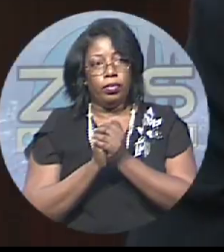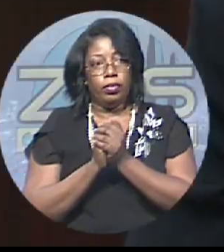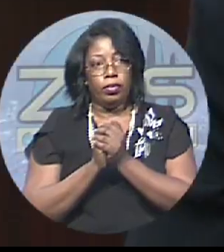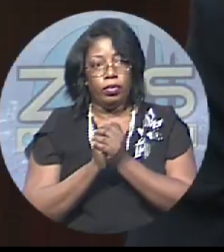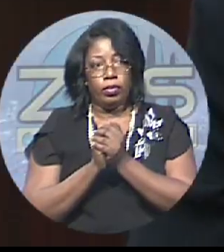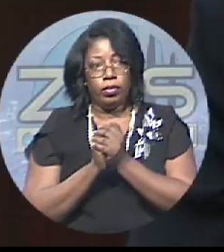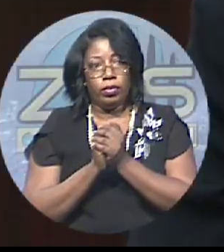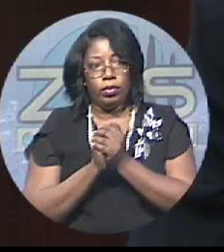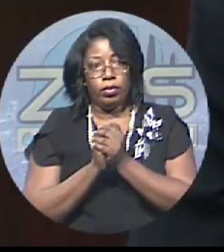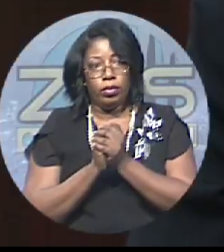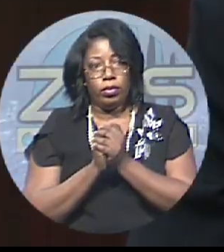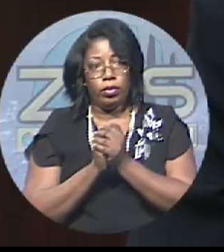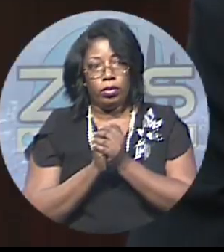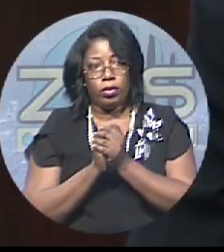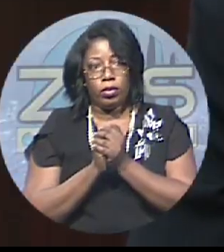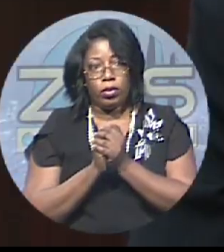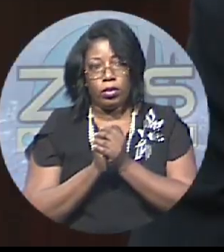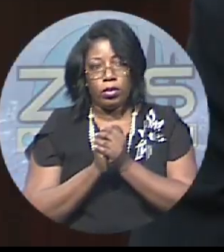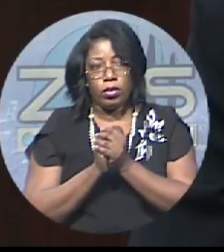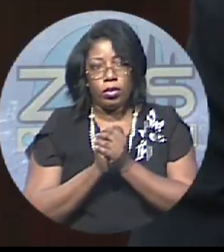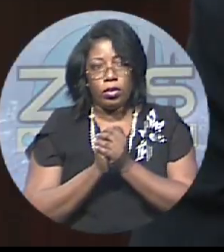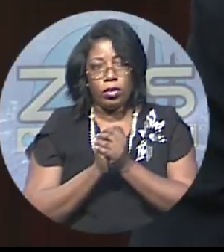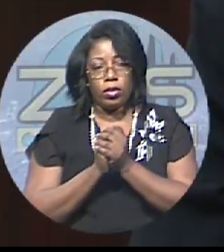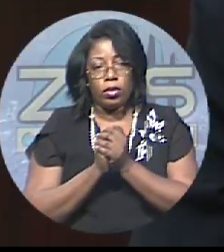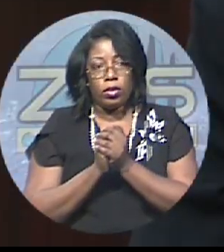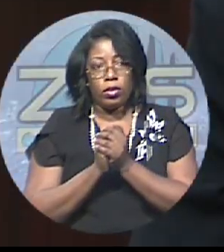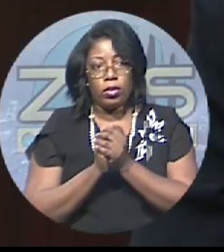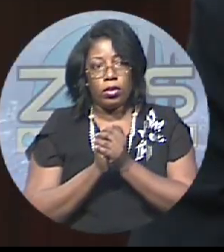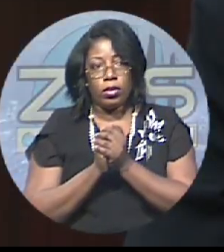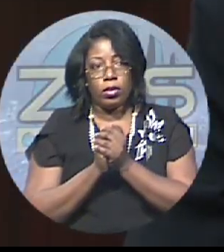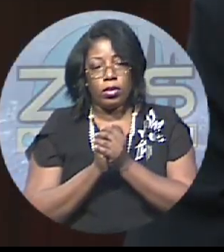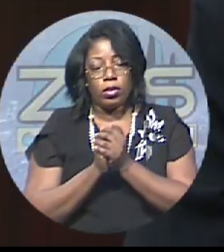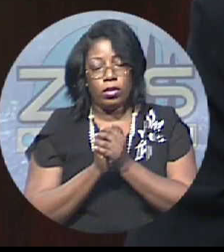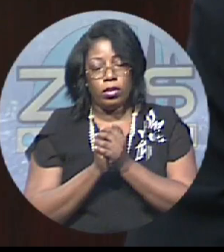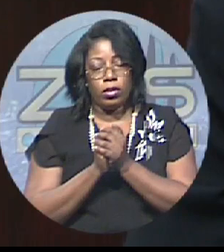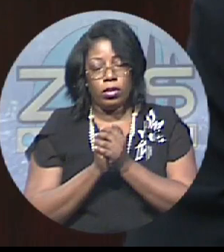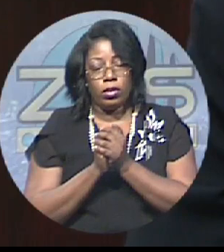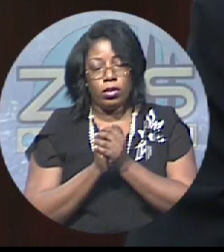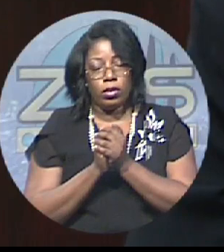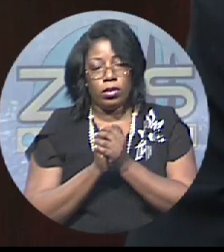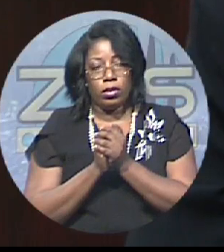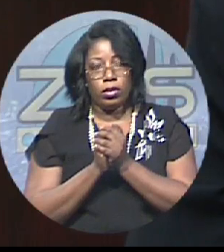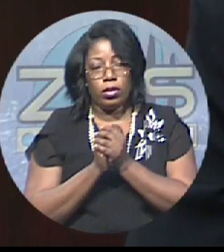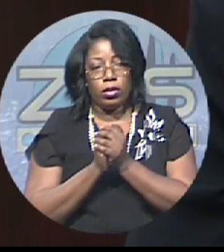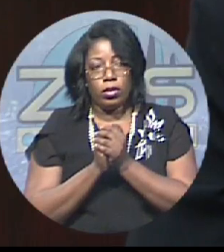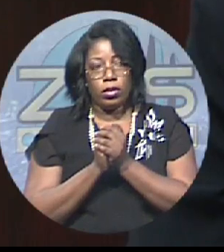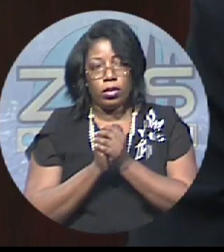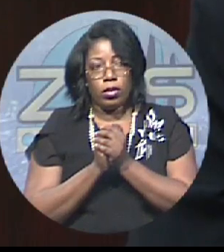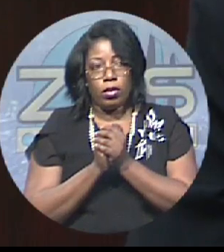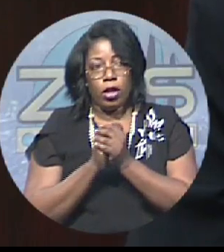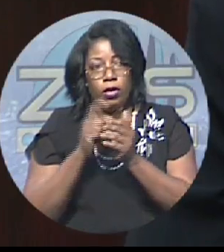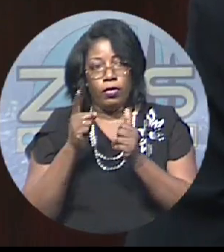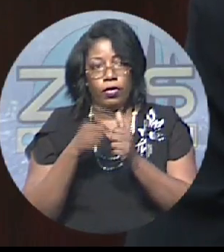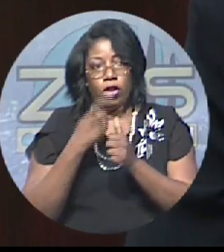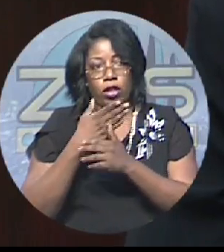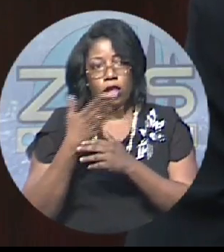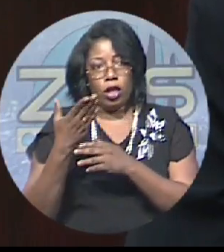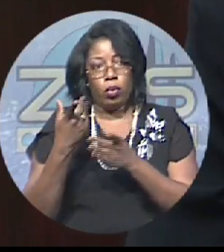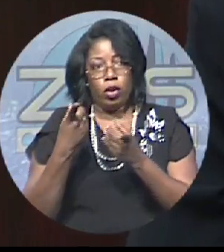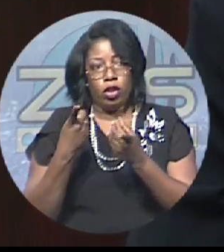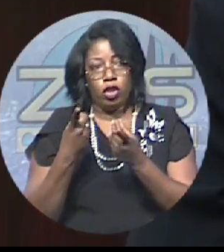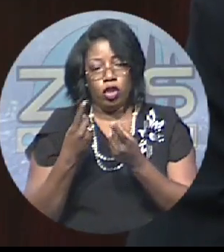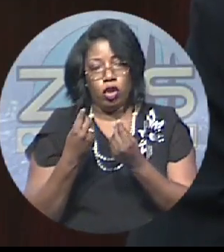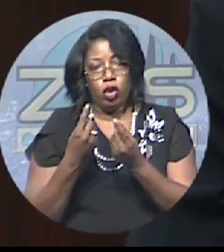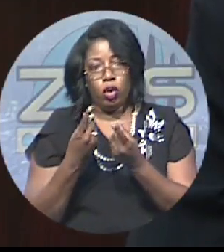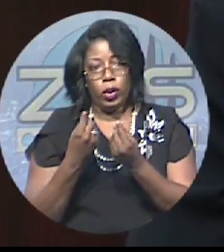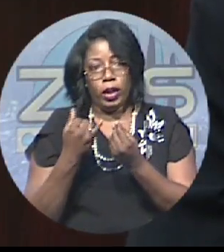The incident is so widespread with regards to a number of the family islands. The first thing we are actually doing is